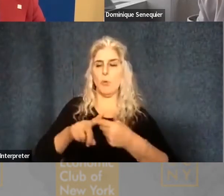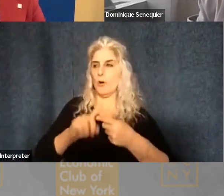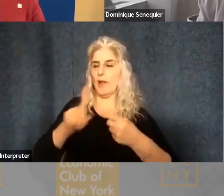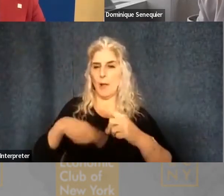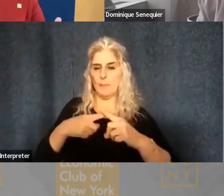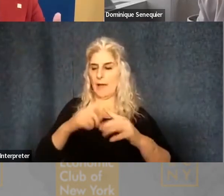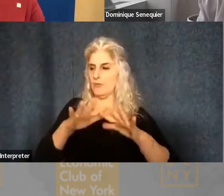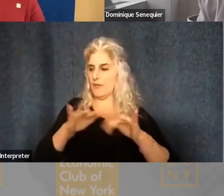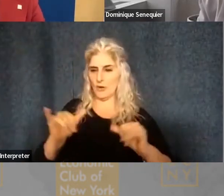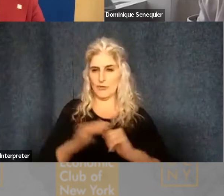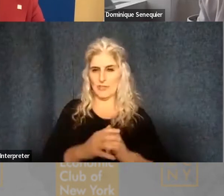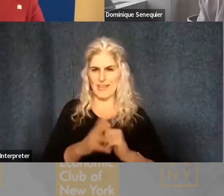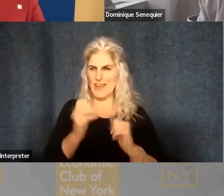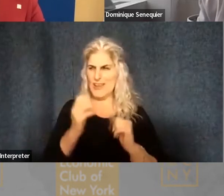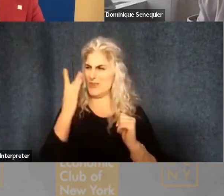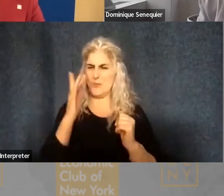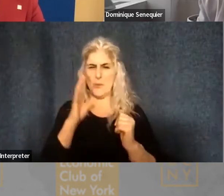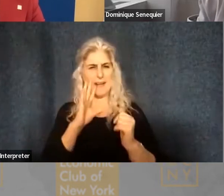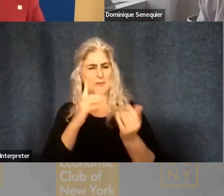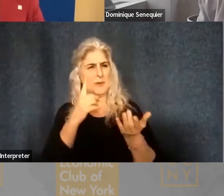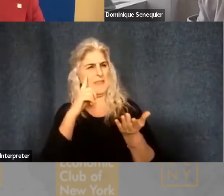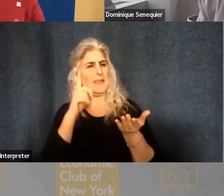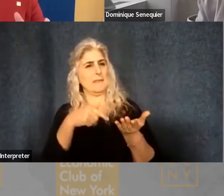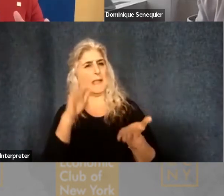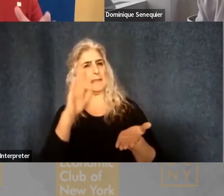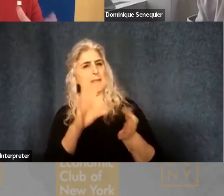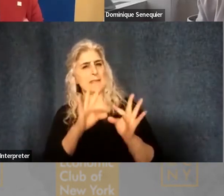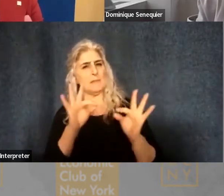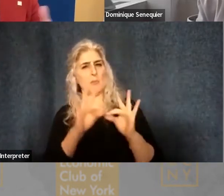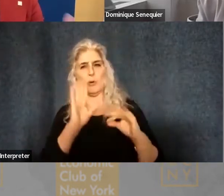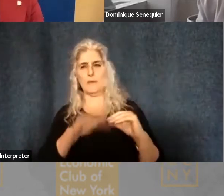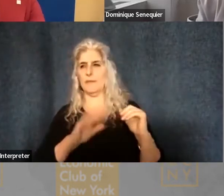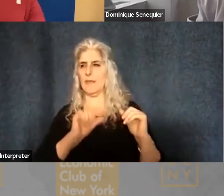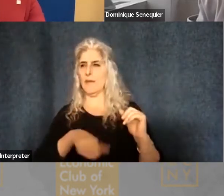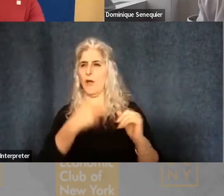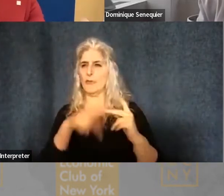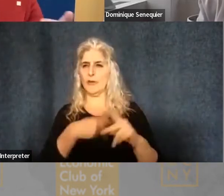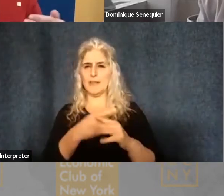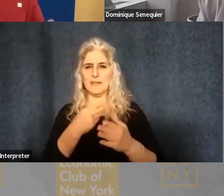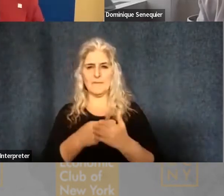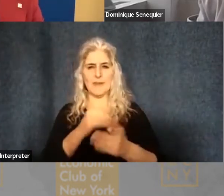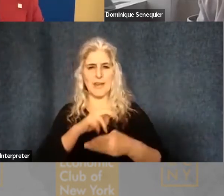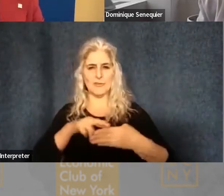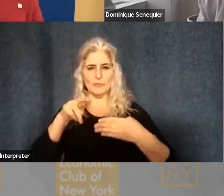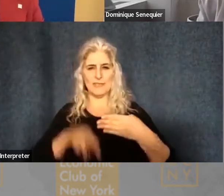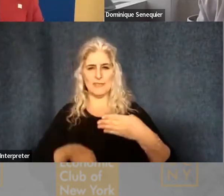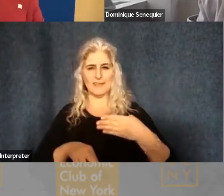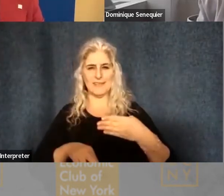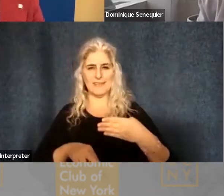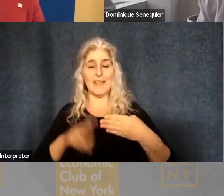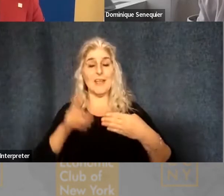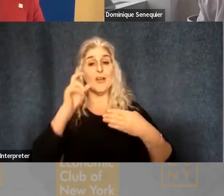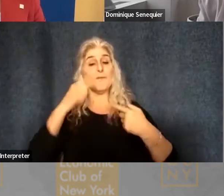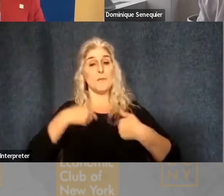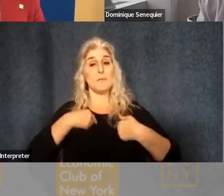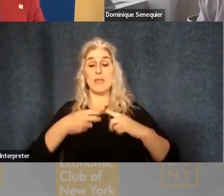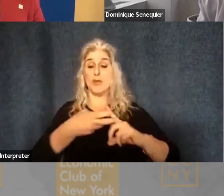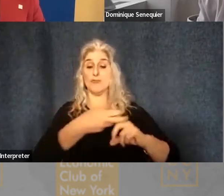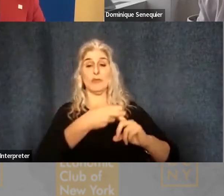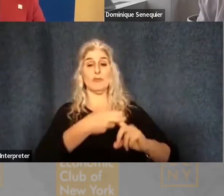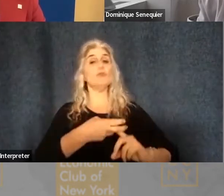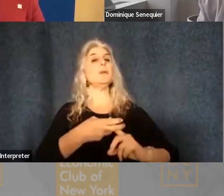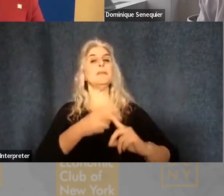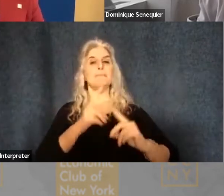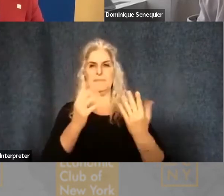than actual, you know, financial results? And so retention, I find the recruitment is the easy part. That's the